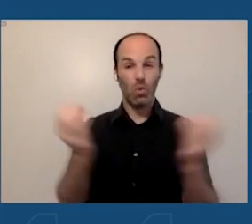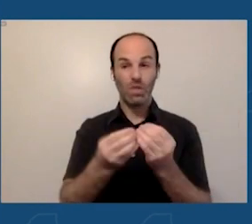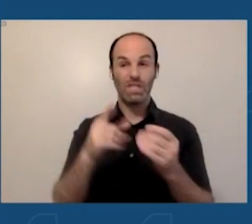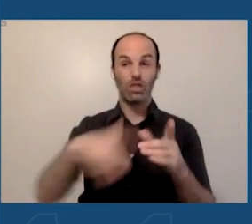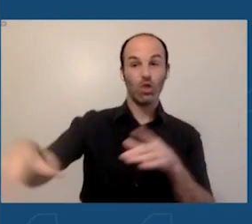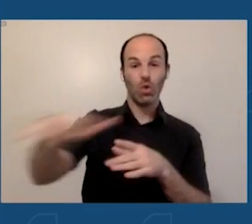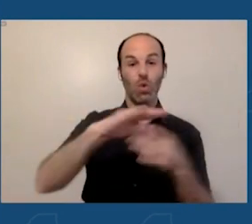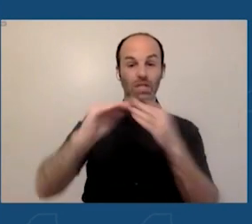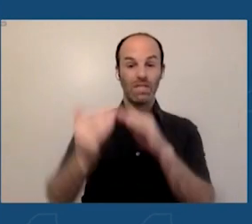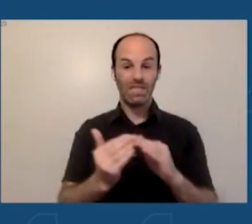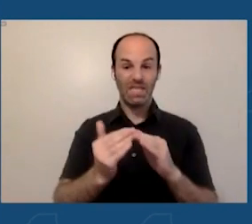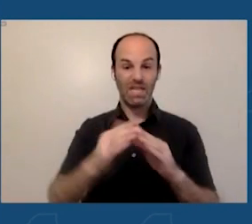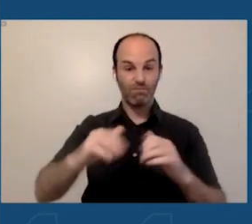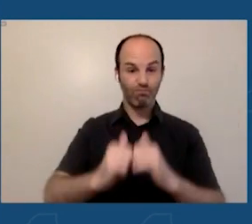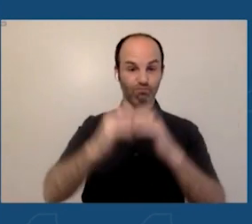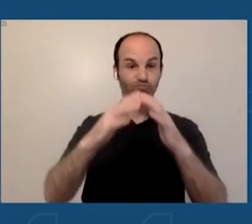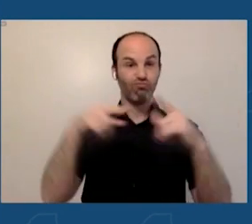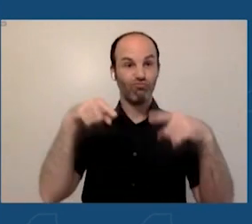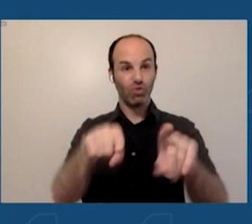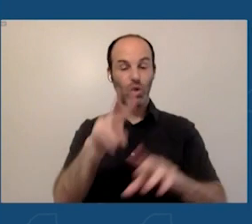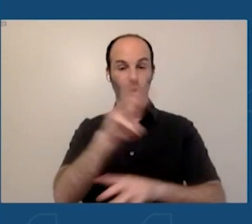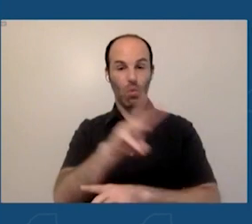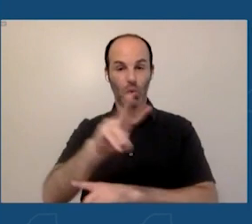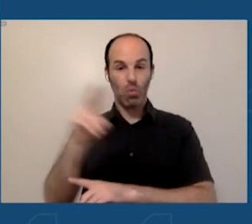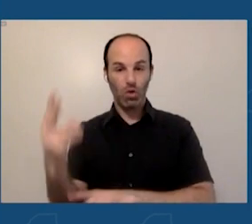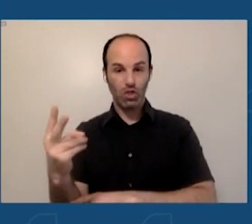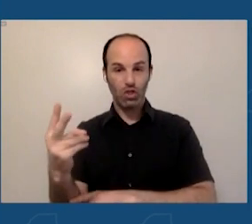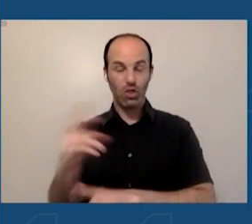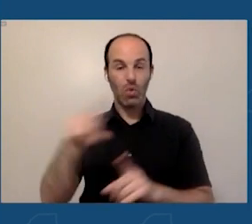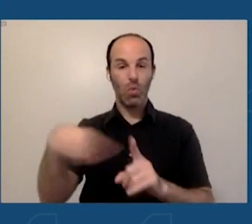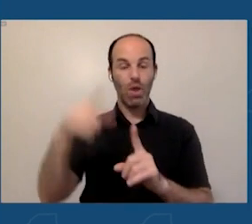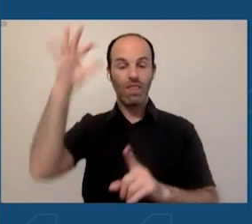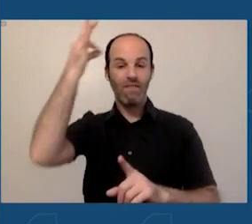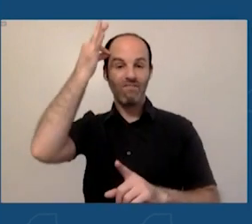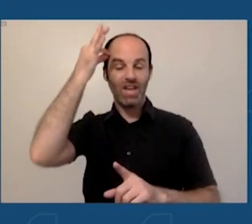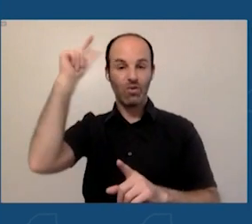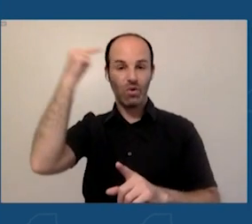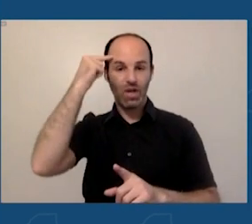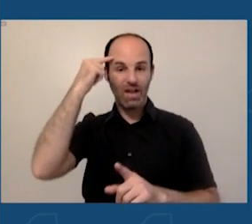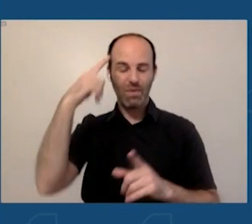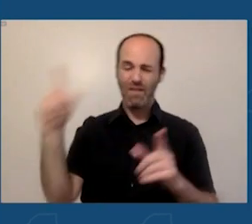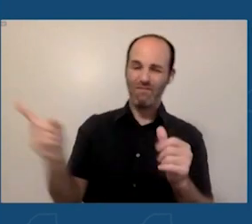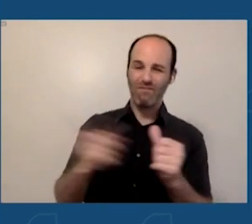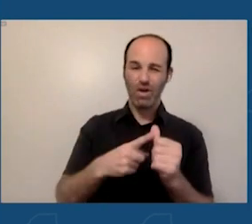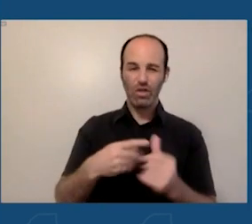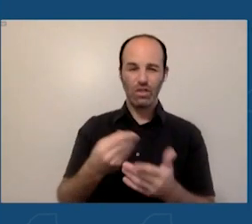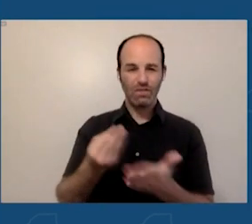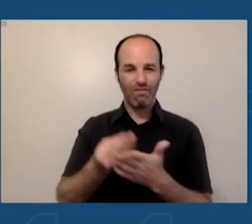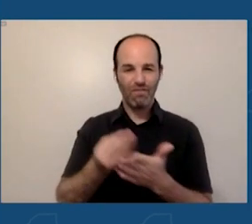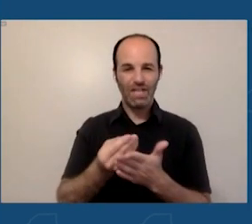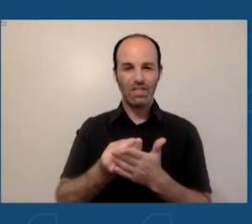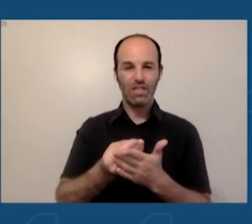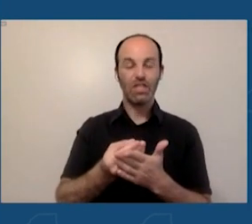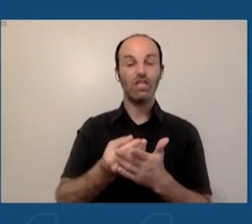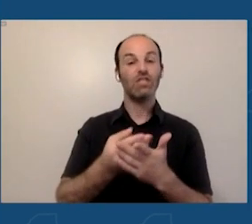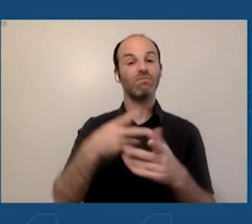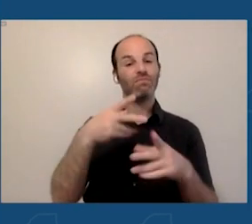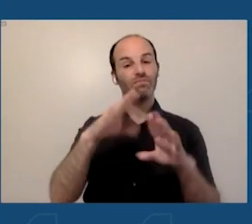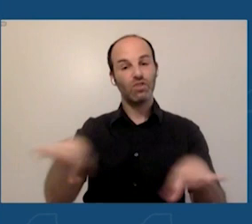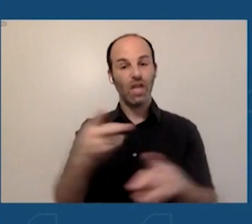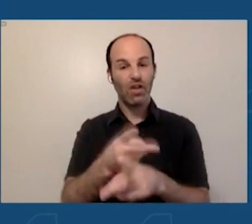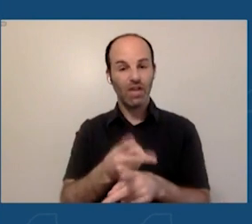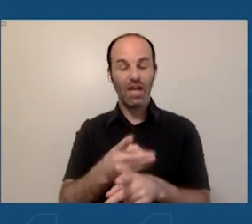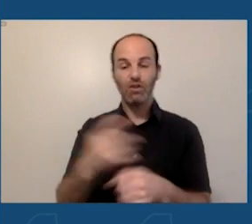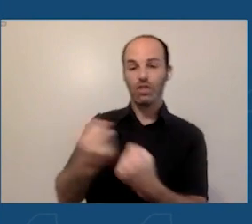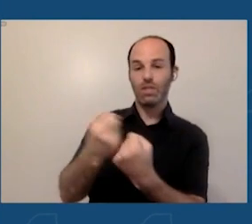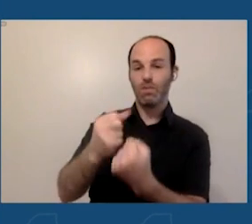during World War II when the federal government first funded child care in order to support mothers who were entering the